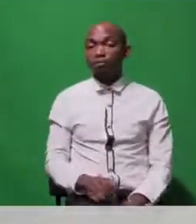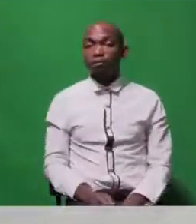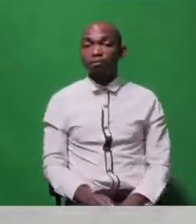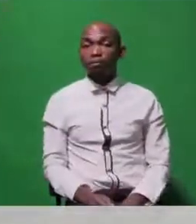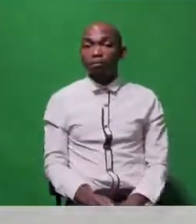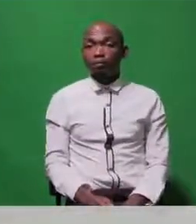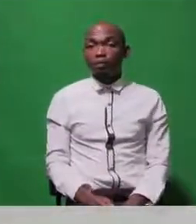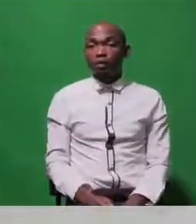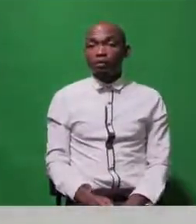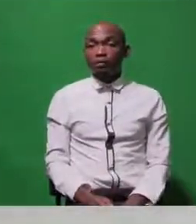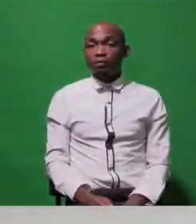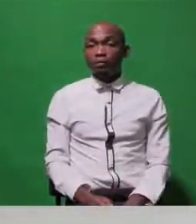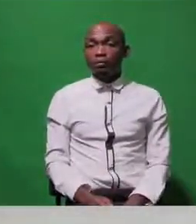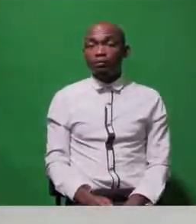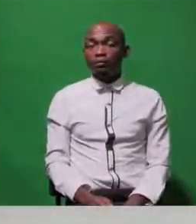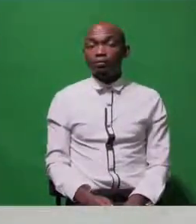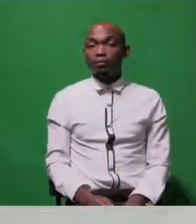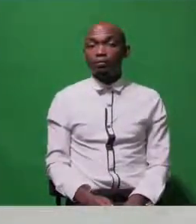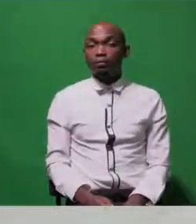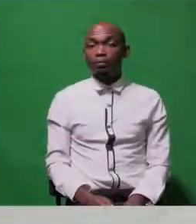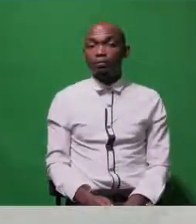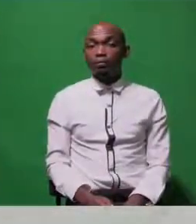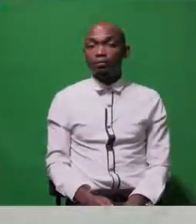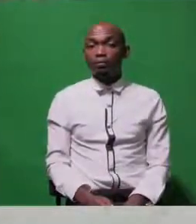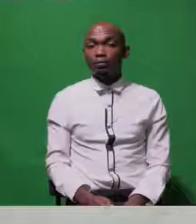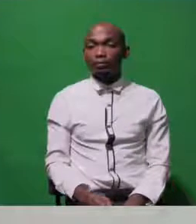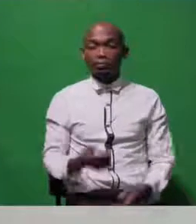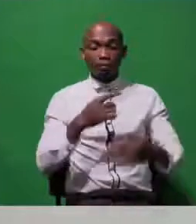line AB in the mirror.